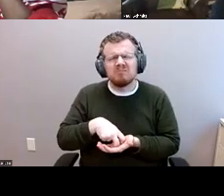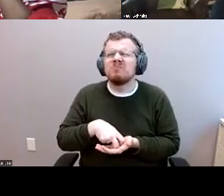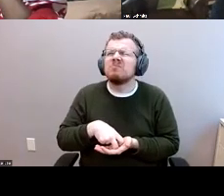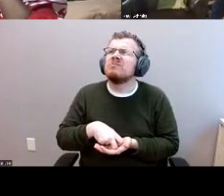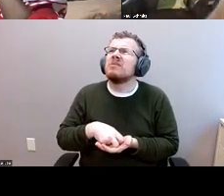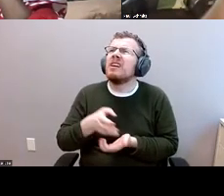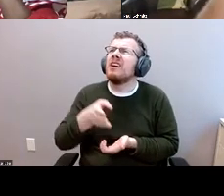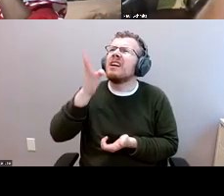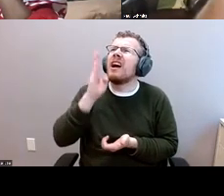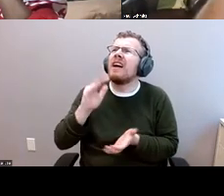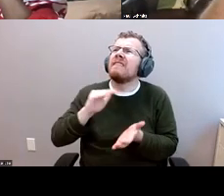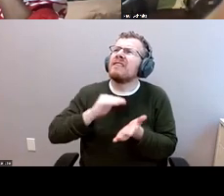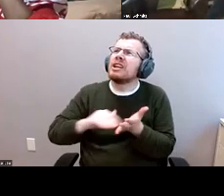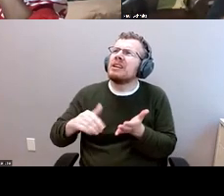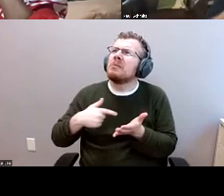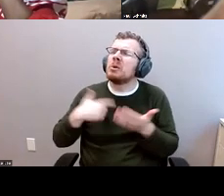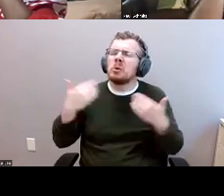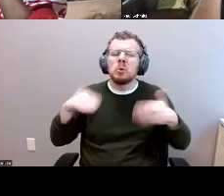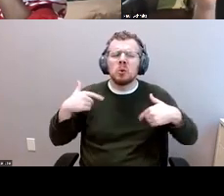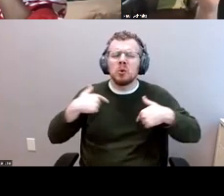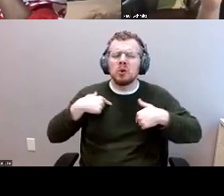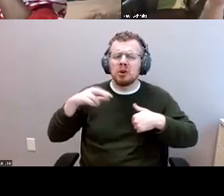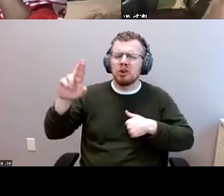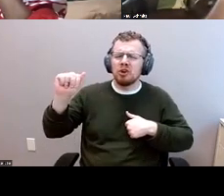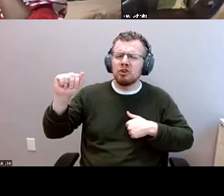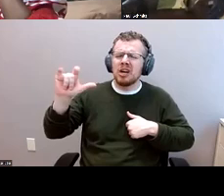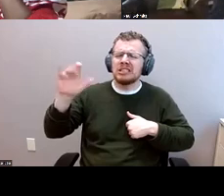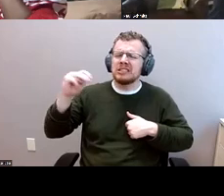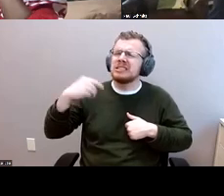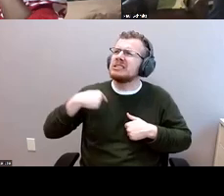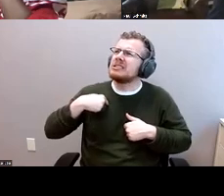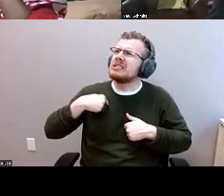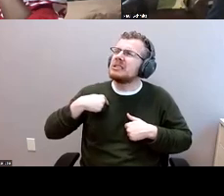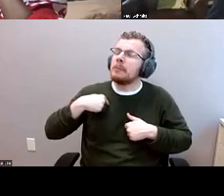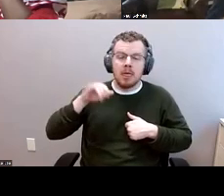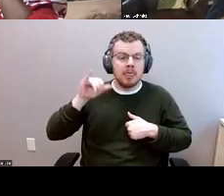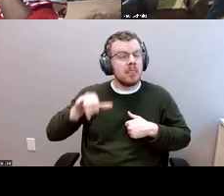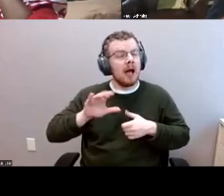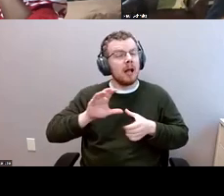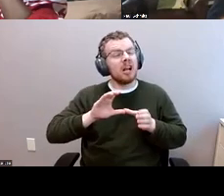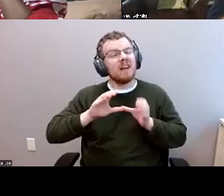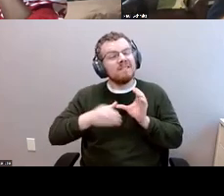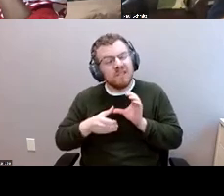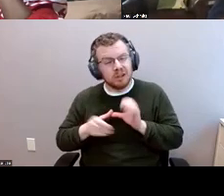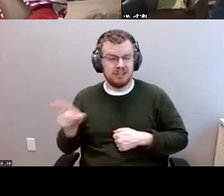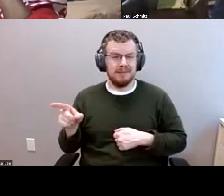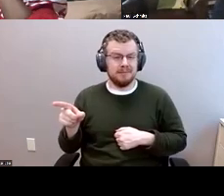his racism and like how he converted, like, and I was just like,